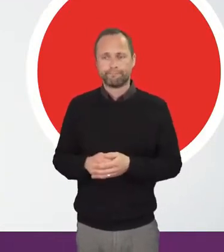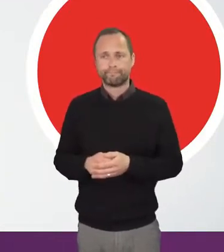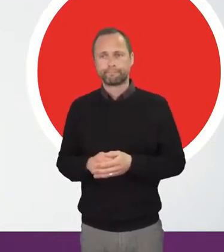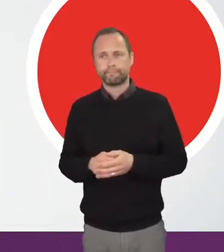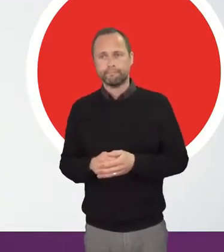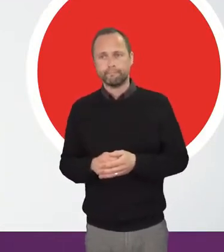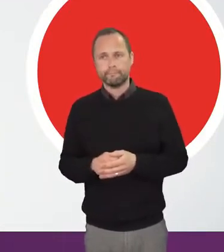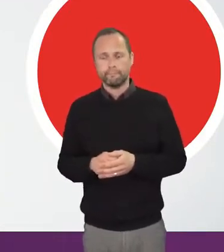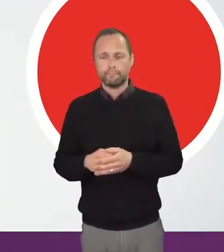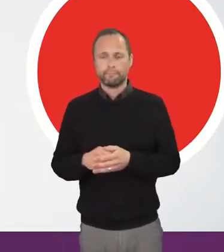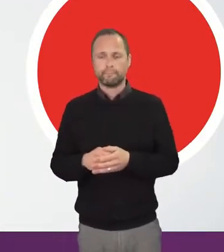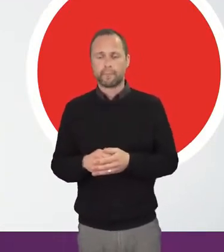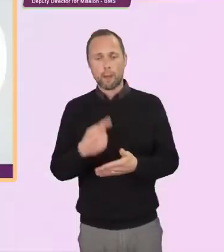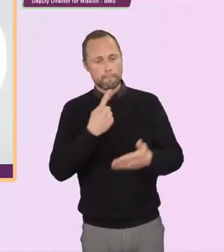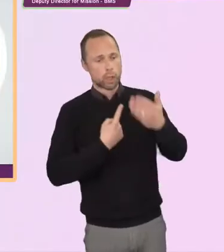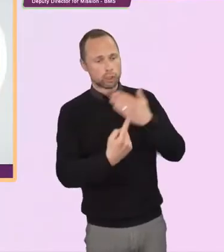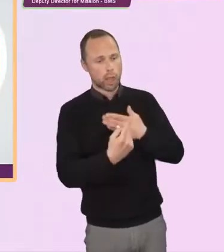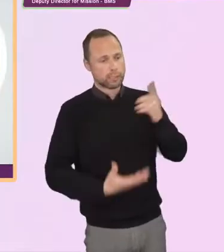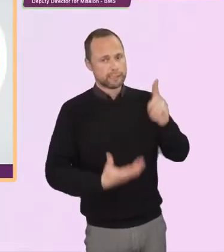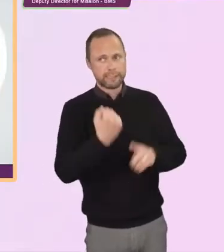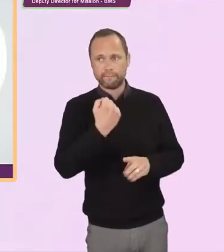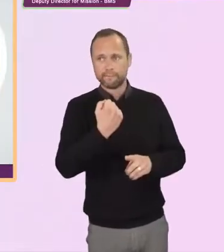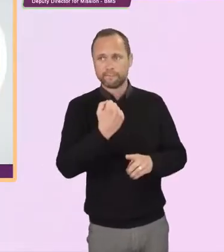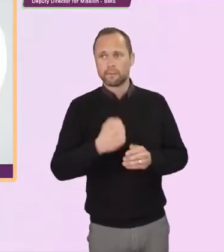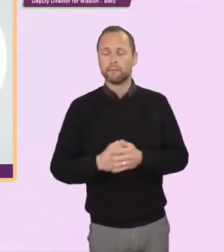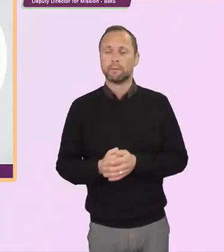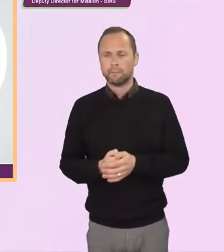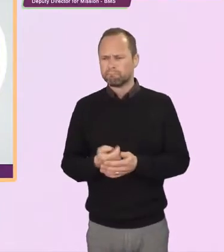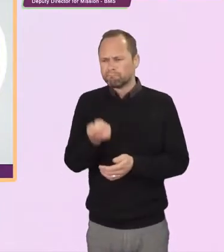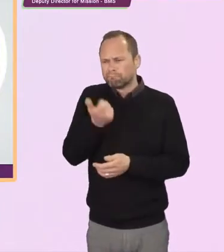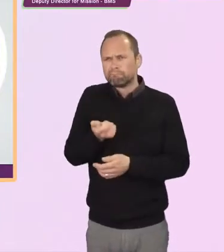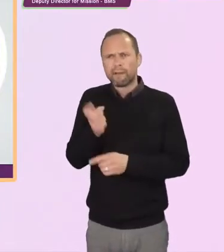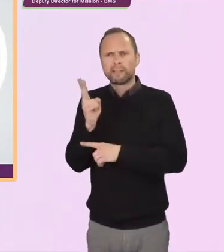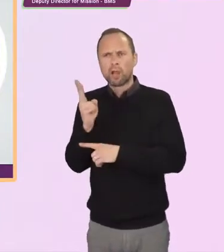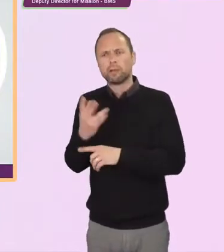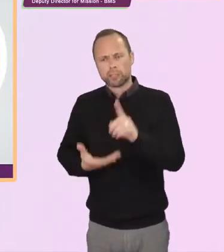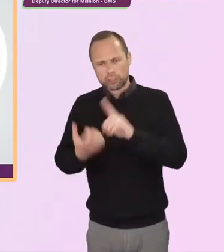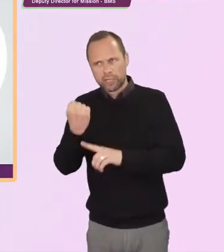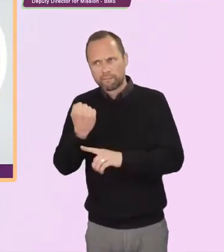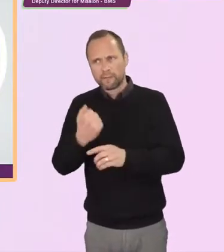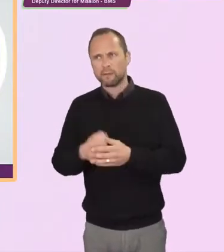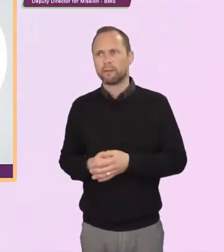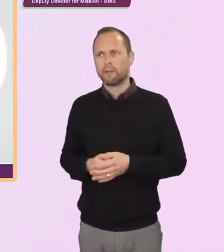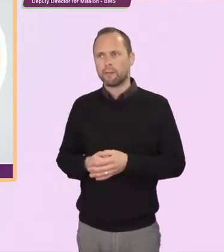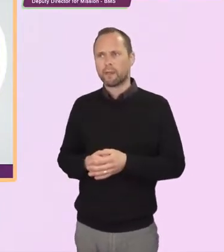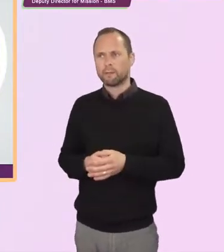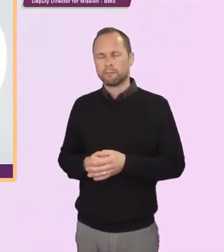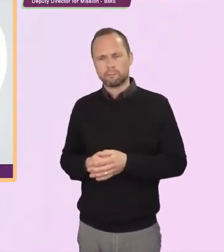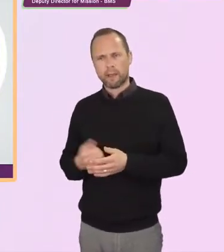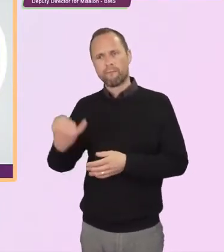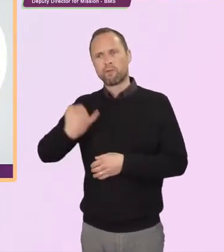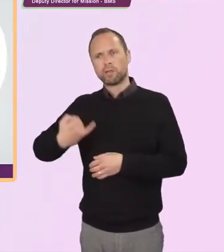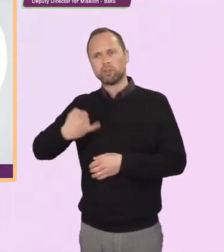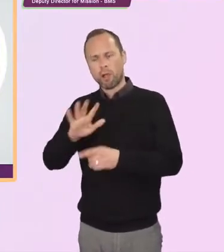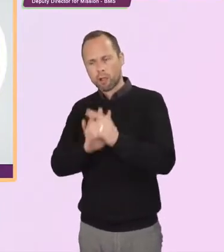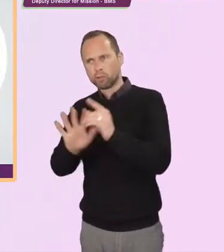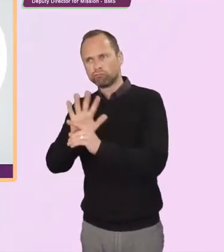marginalised, and around about 85% met on most fragile.